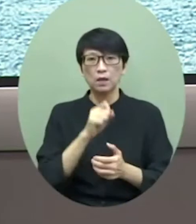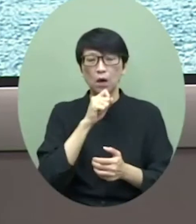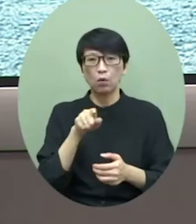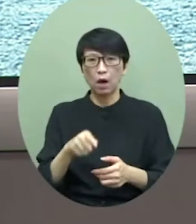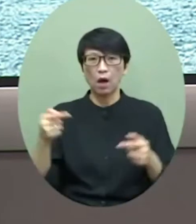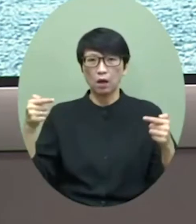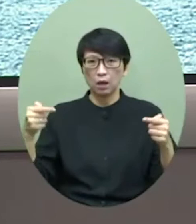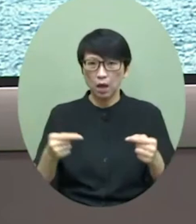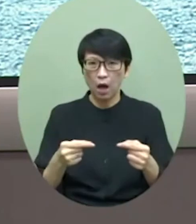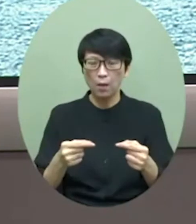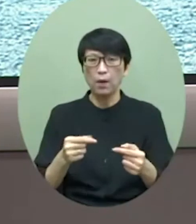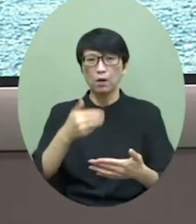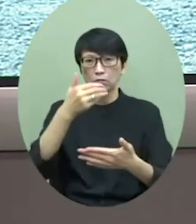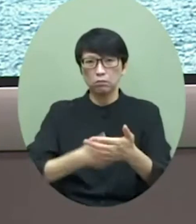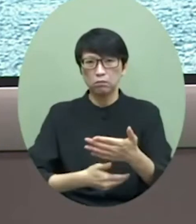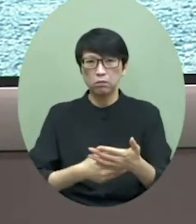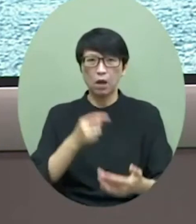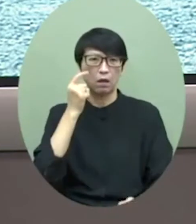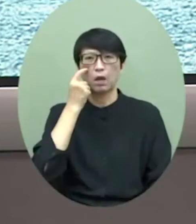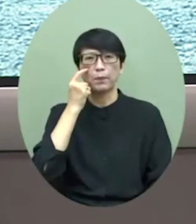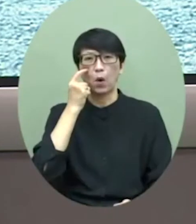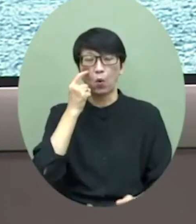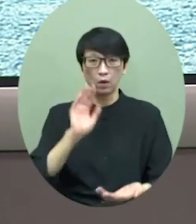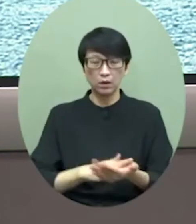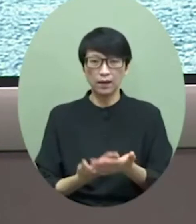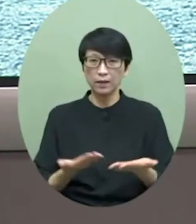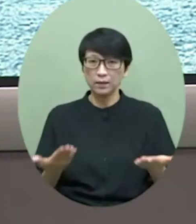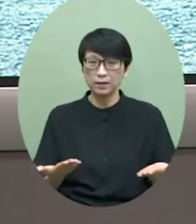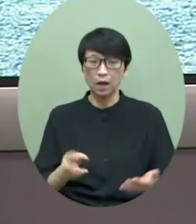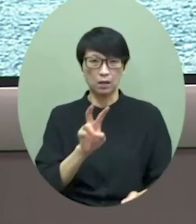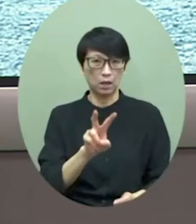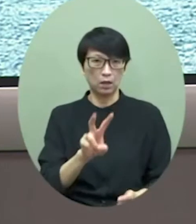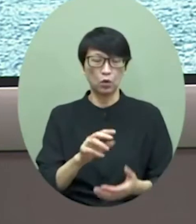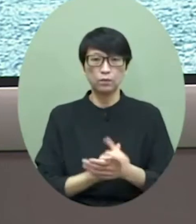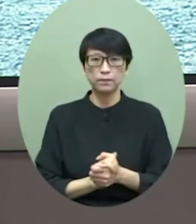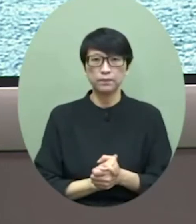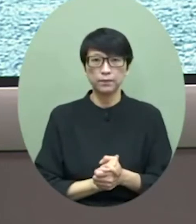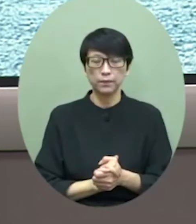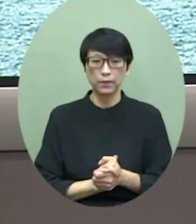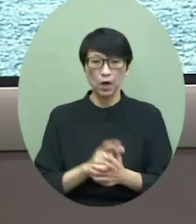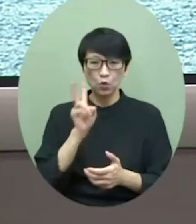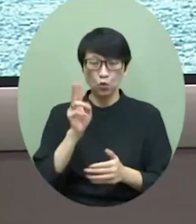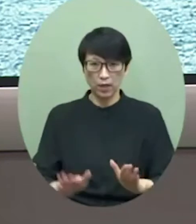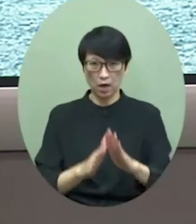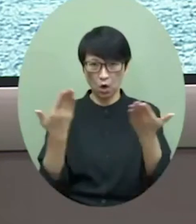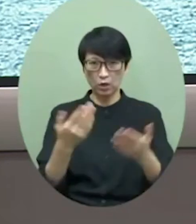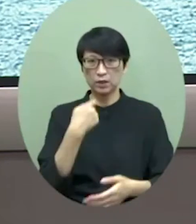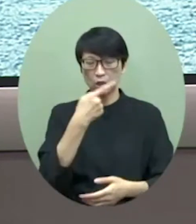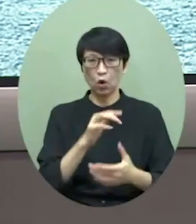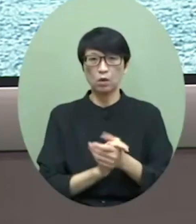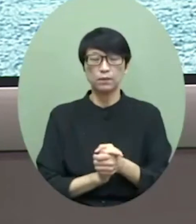we're seeing this epidemic, which is really severe, but then we're not seeing any signs